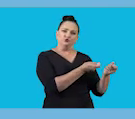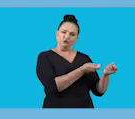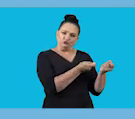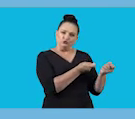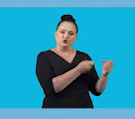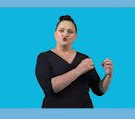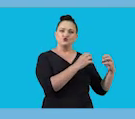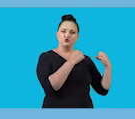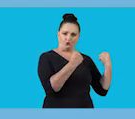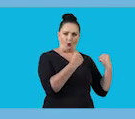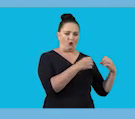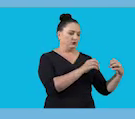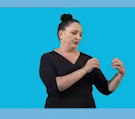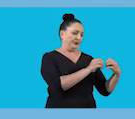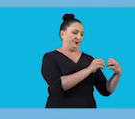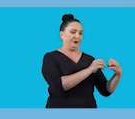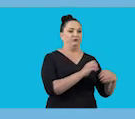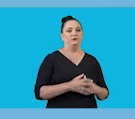strong.